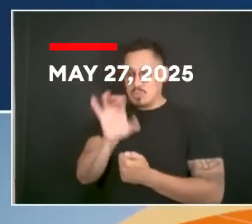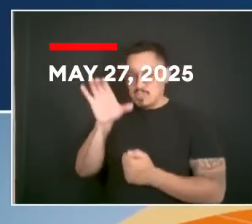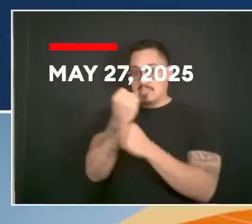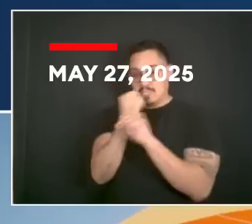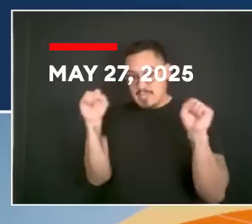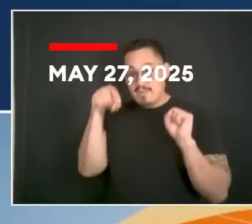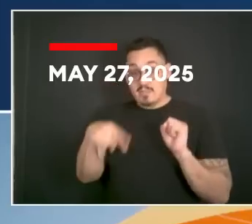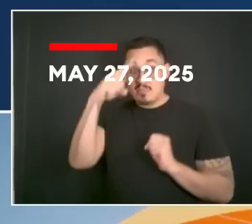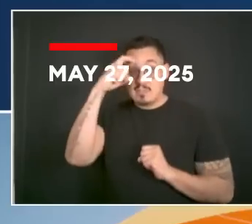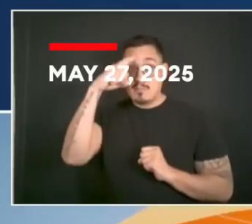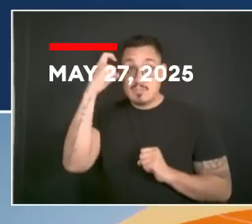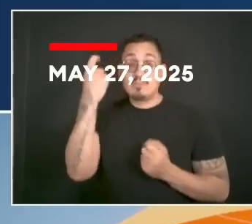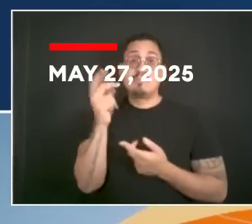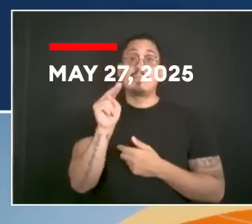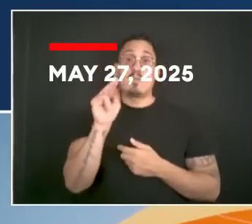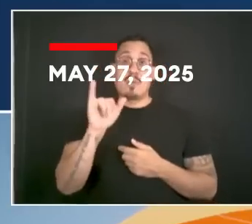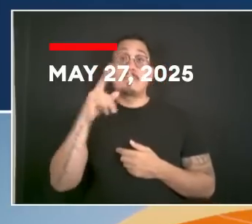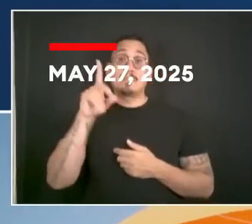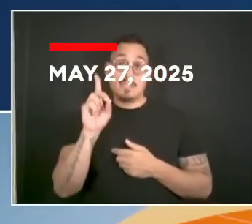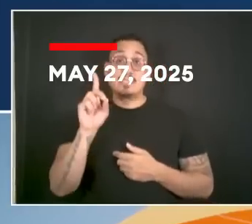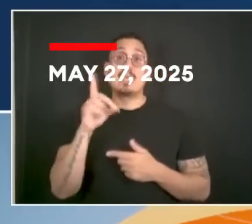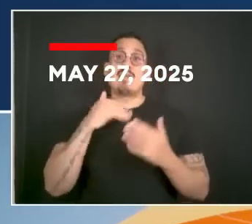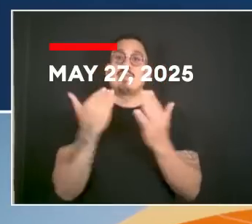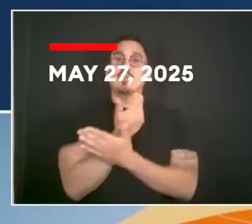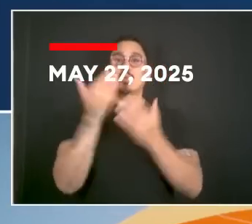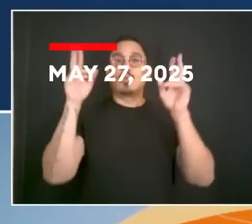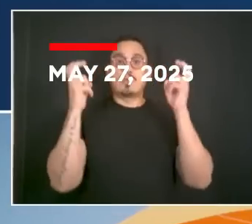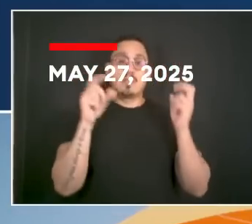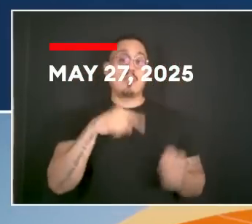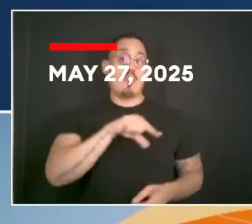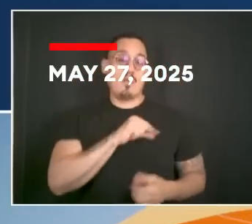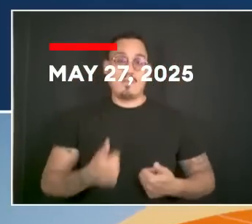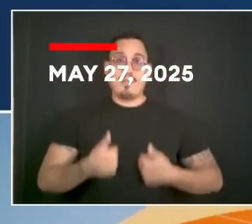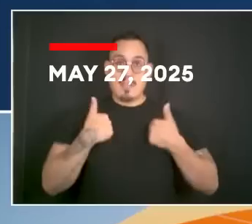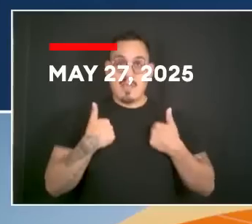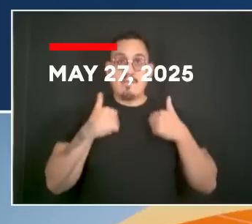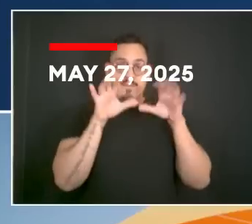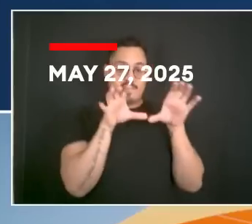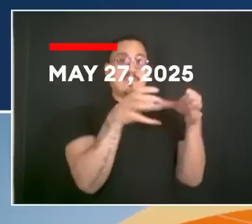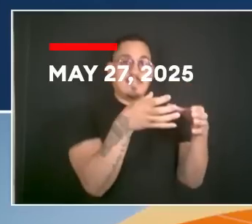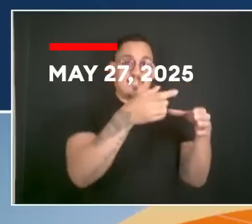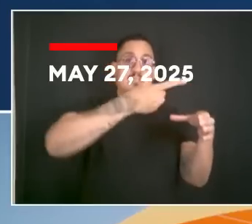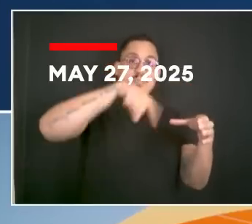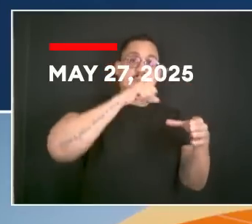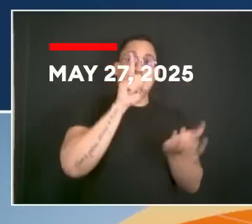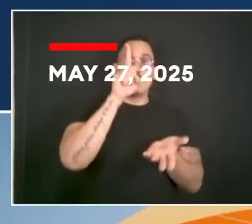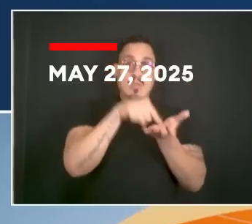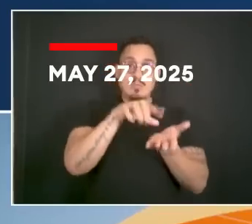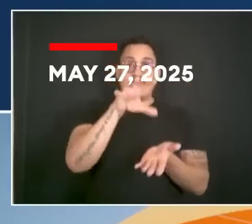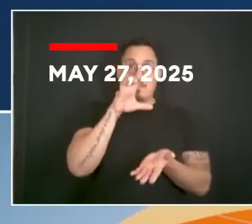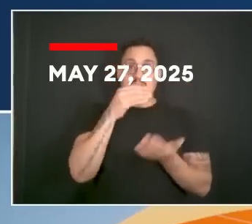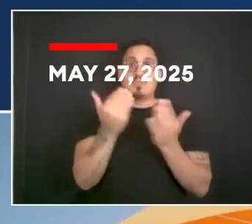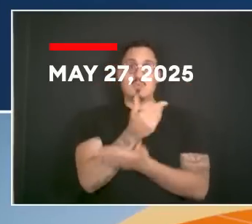Life Division is going to have an additional 1,500 officers that are going to go after those petty